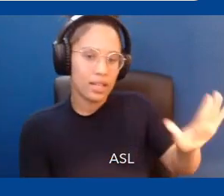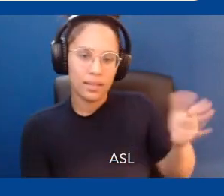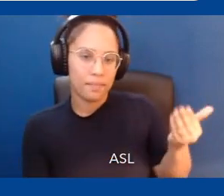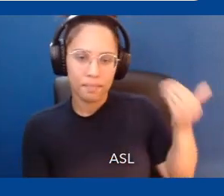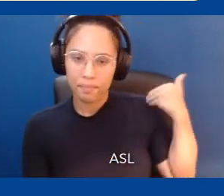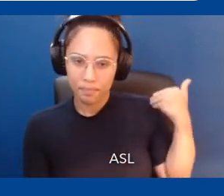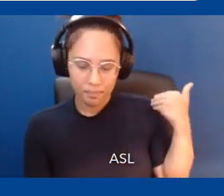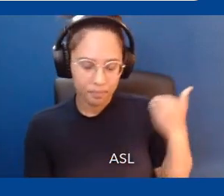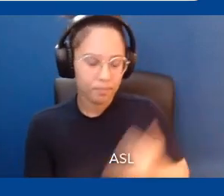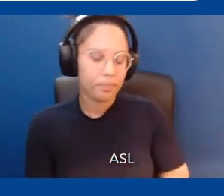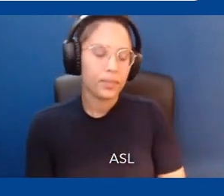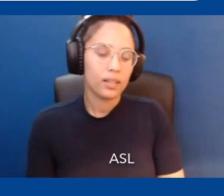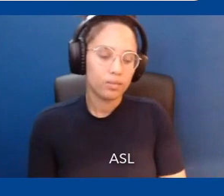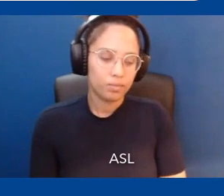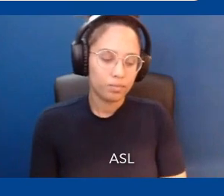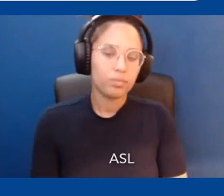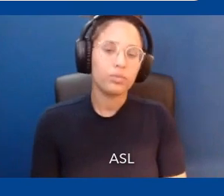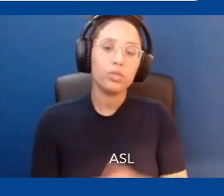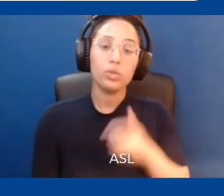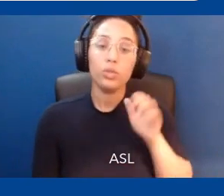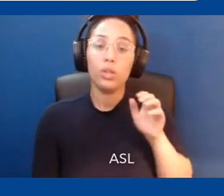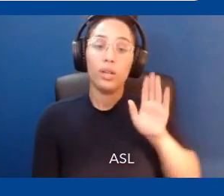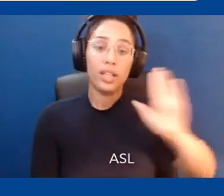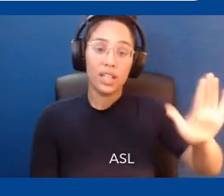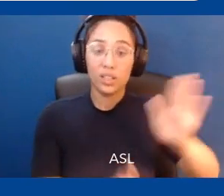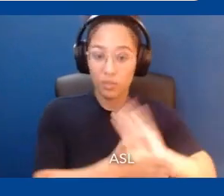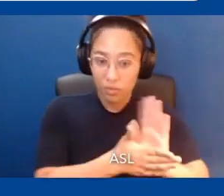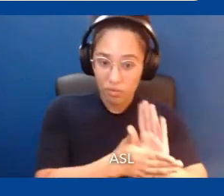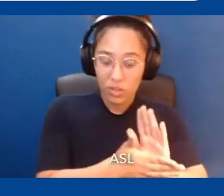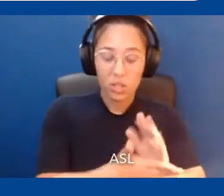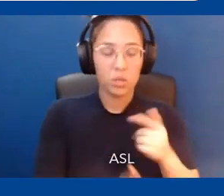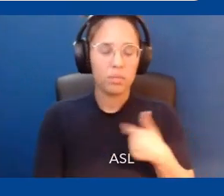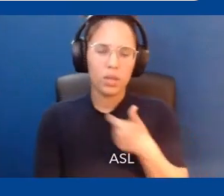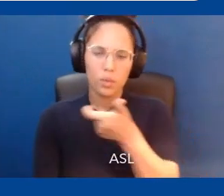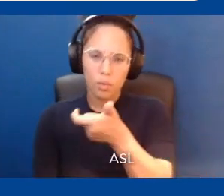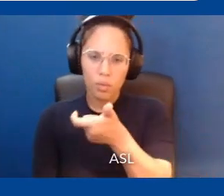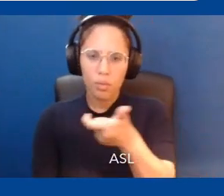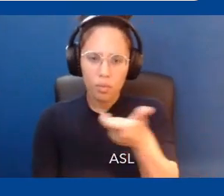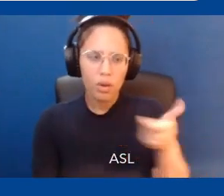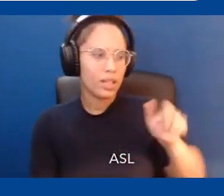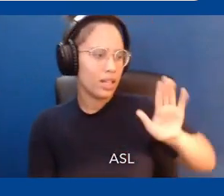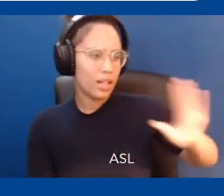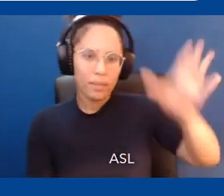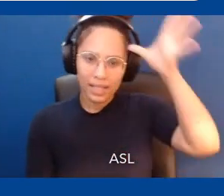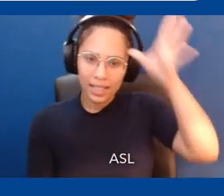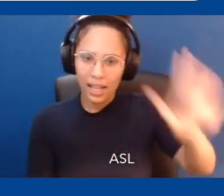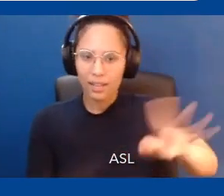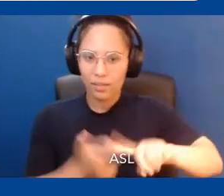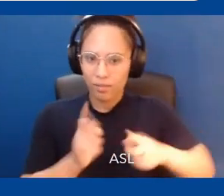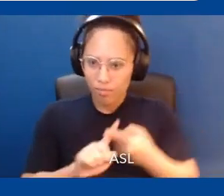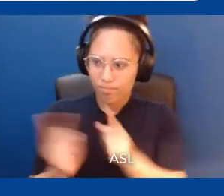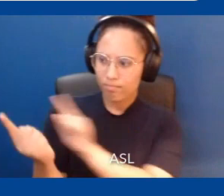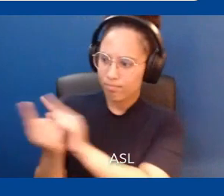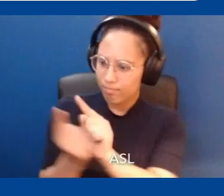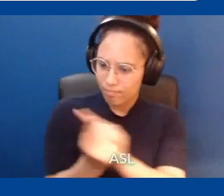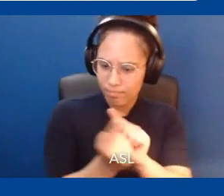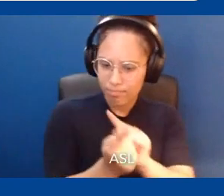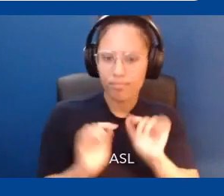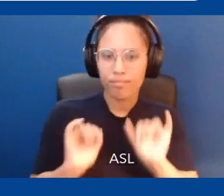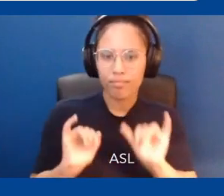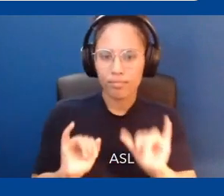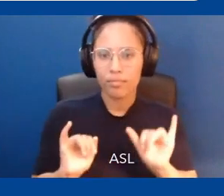those tapes and meeting his friends, I discovered he was like